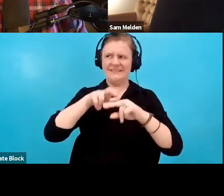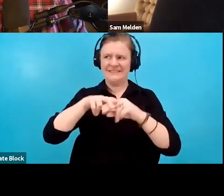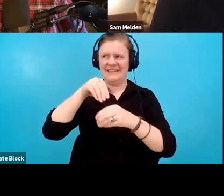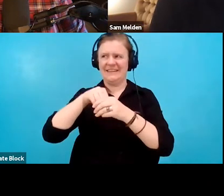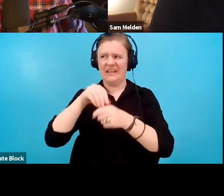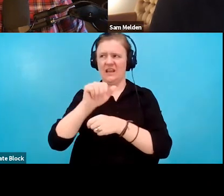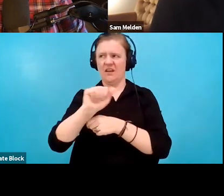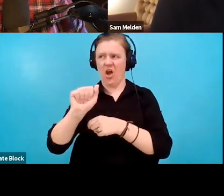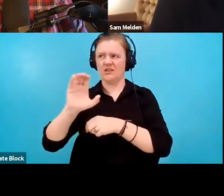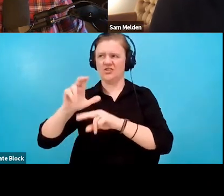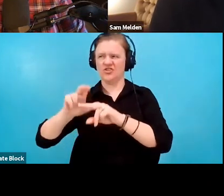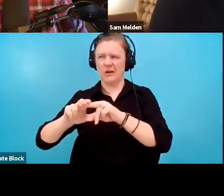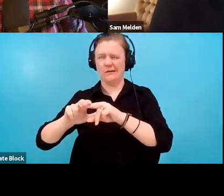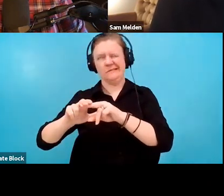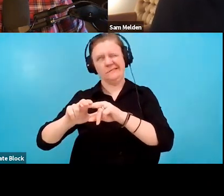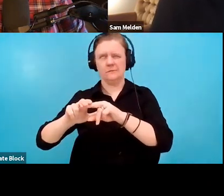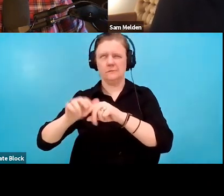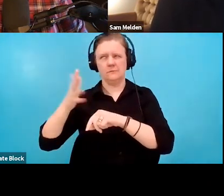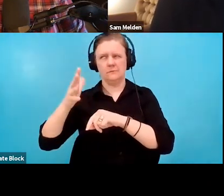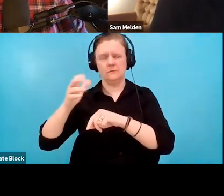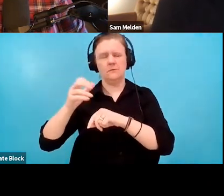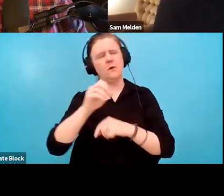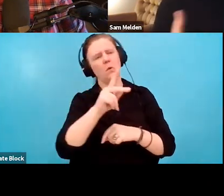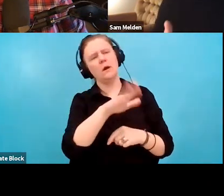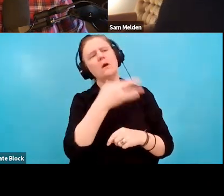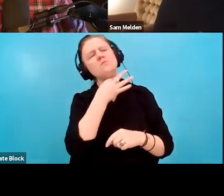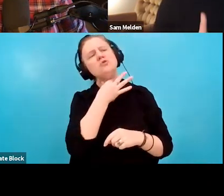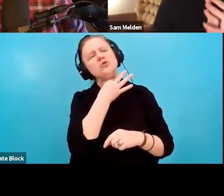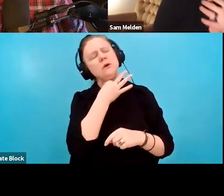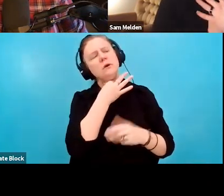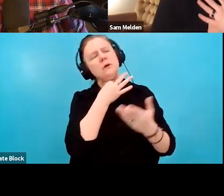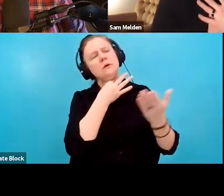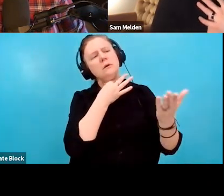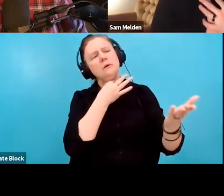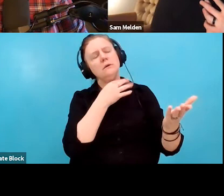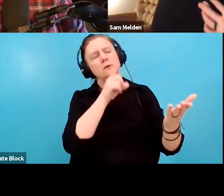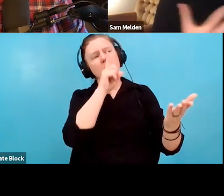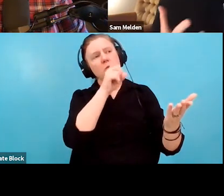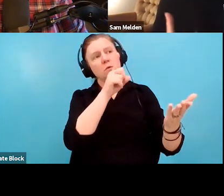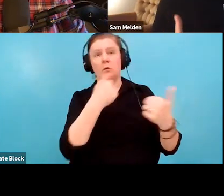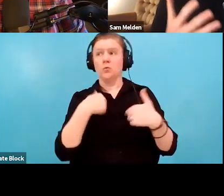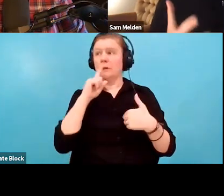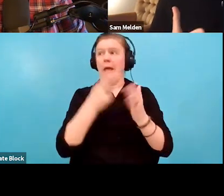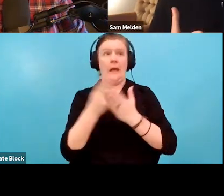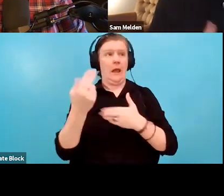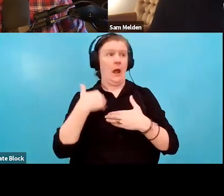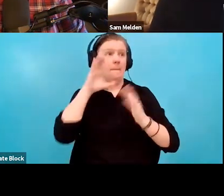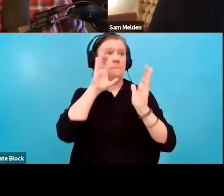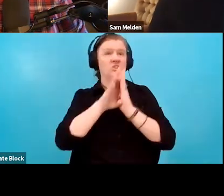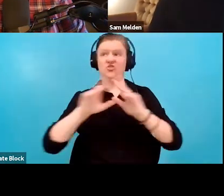a little bit. How have you come to think about something that all of us can do? I mean, chances are I'm going to post a picture on